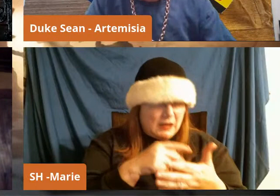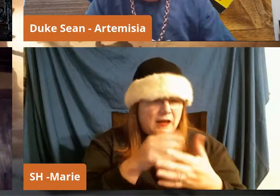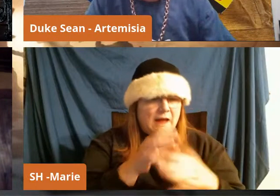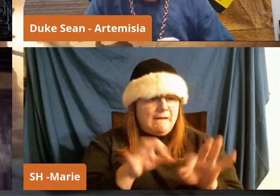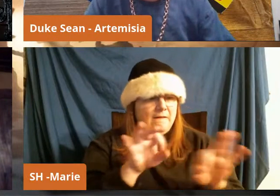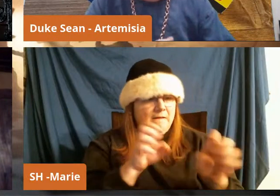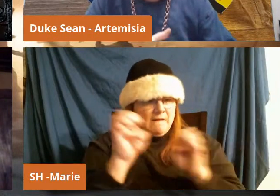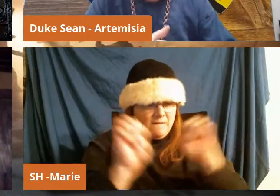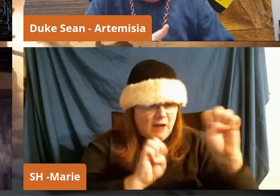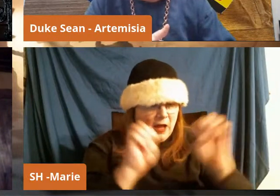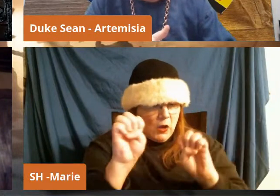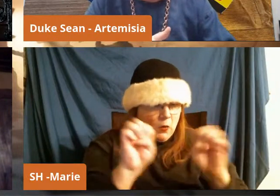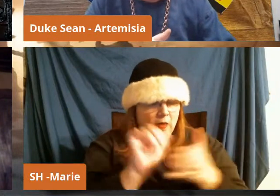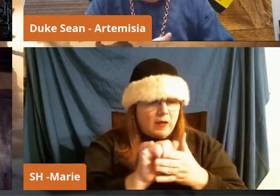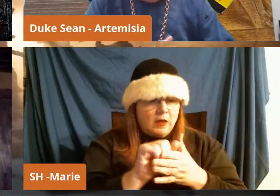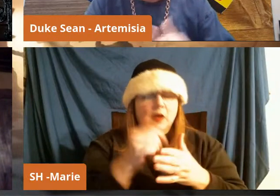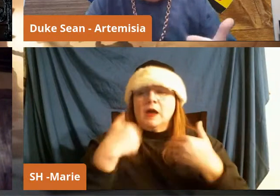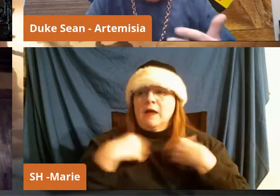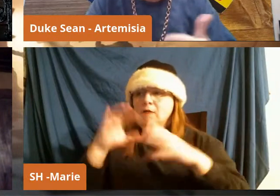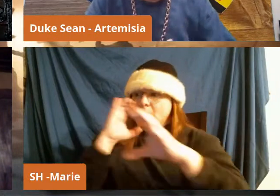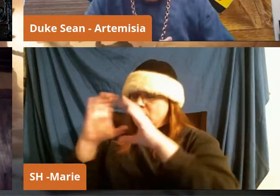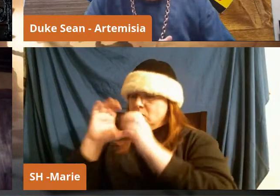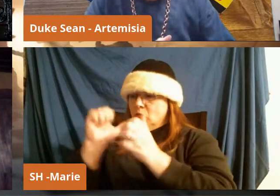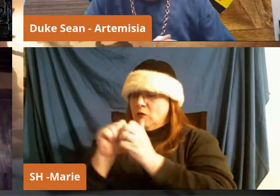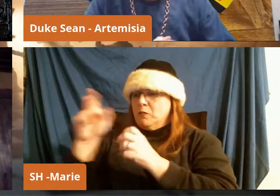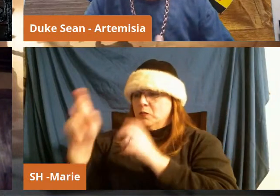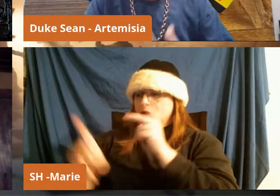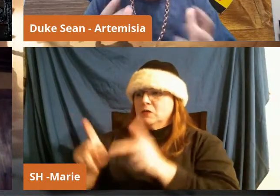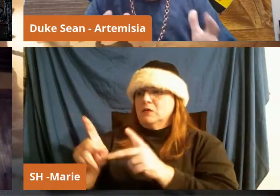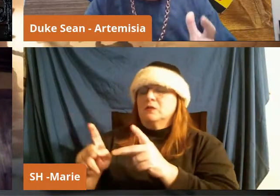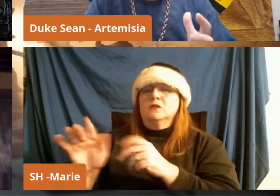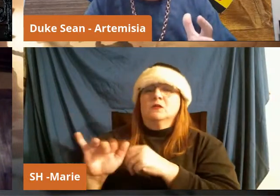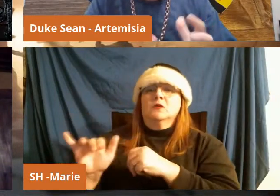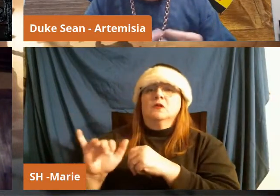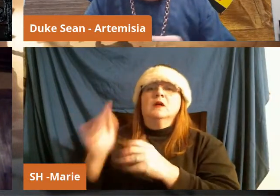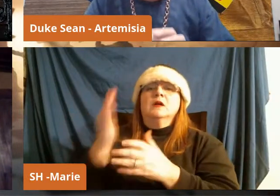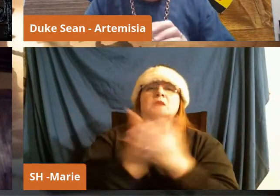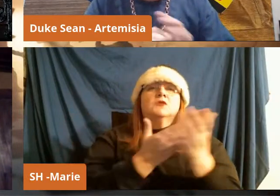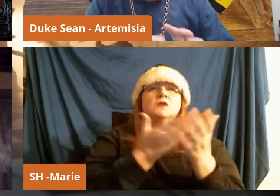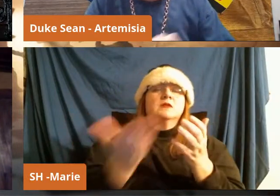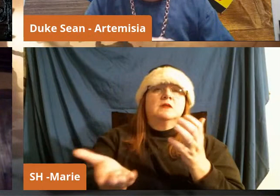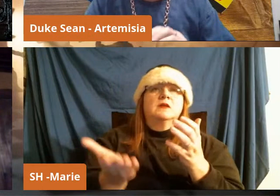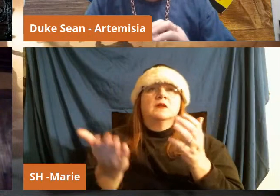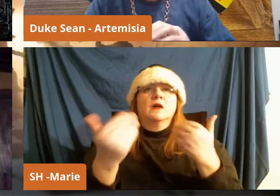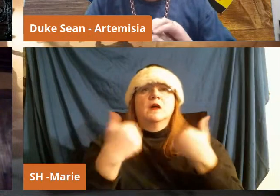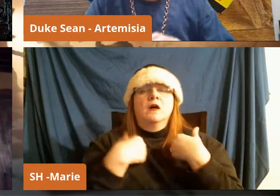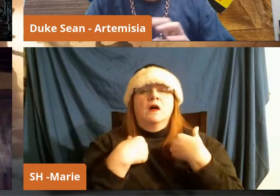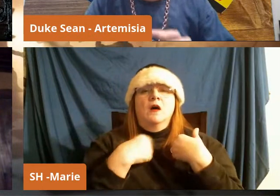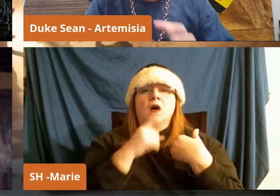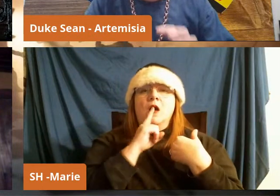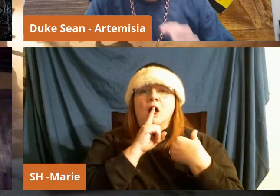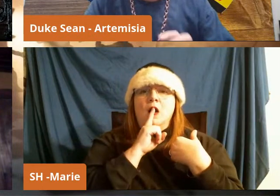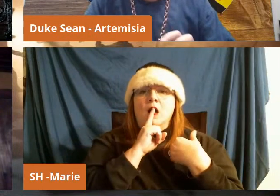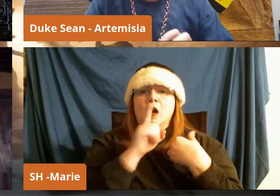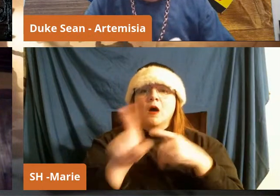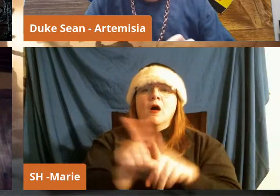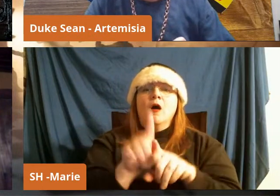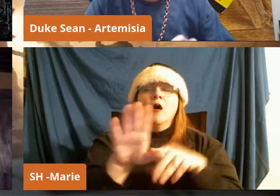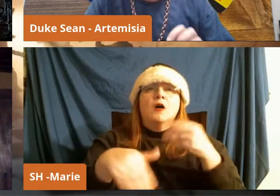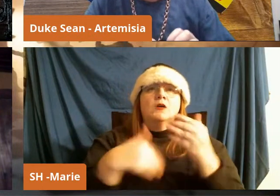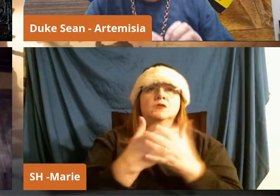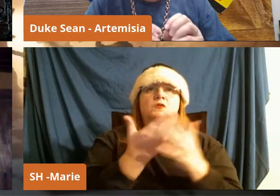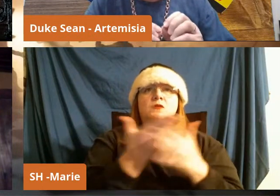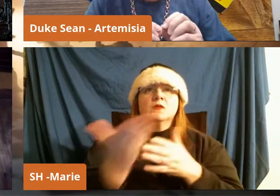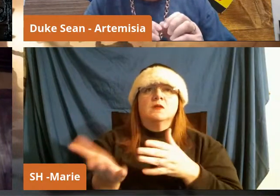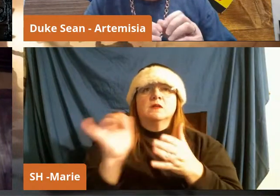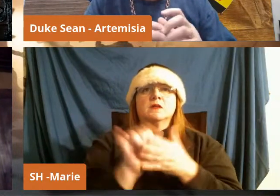evaluate it. And you can actually have a conversation with them about it. So those are some of the things. There are all sorts of things that are